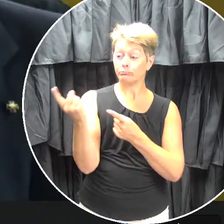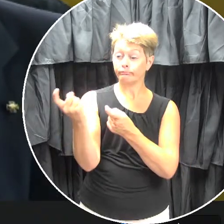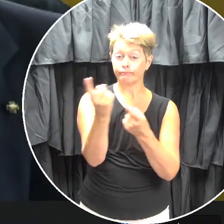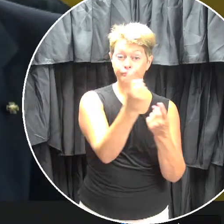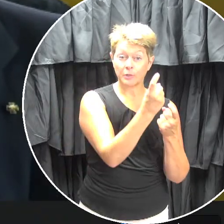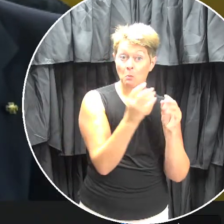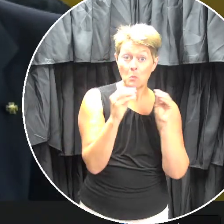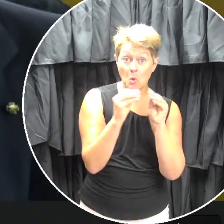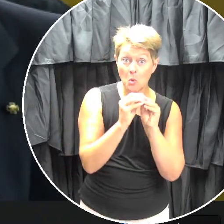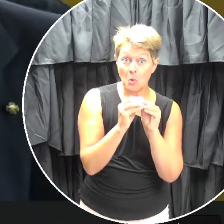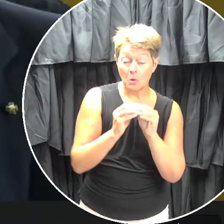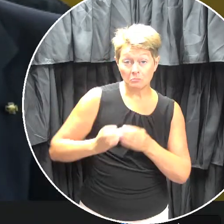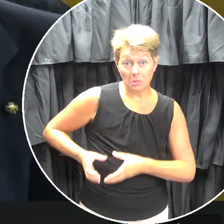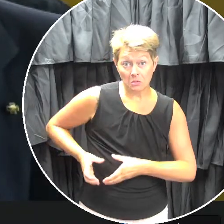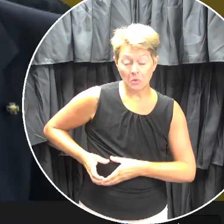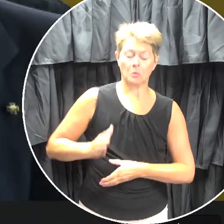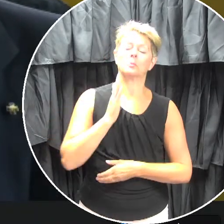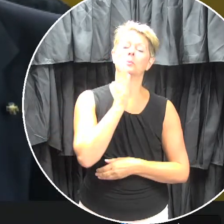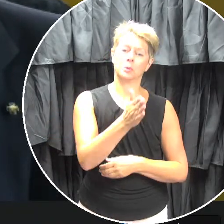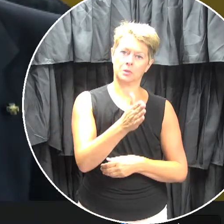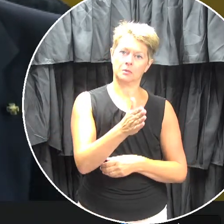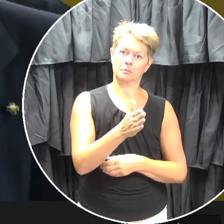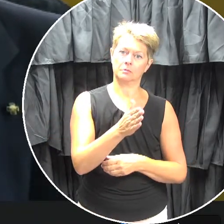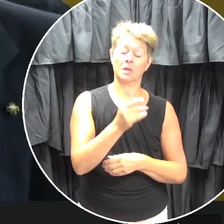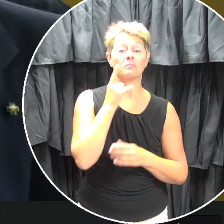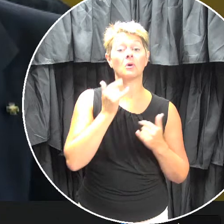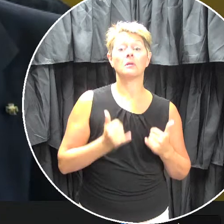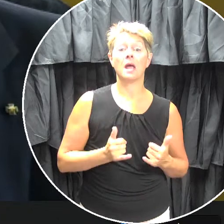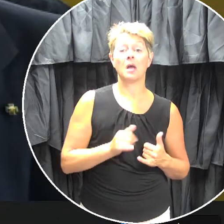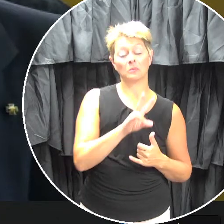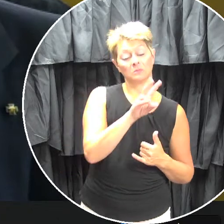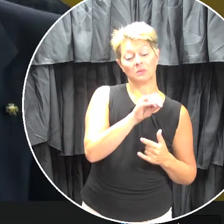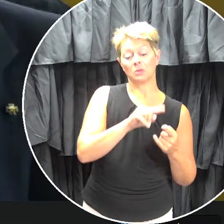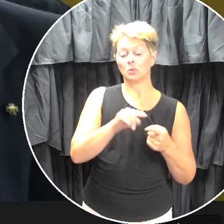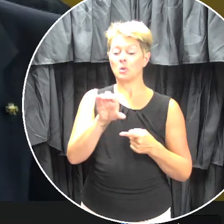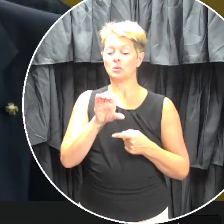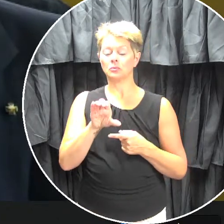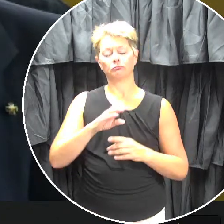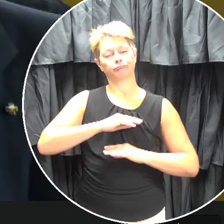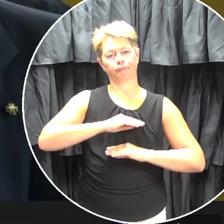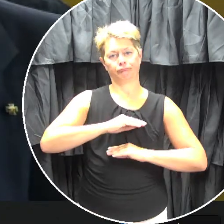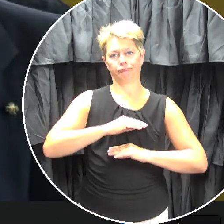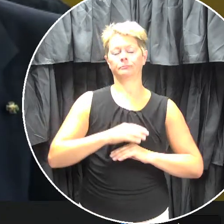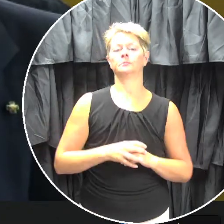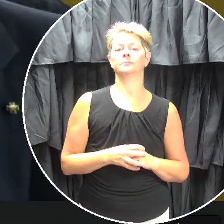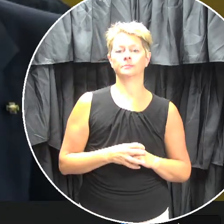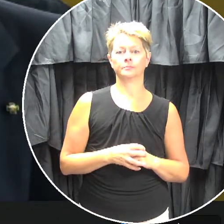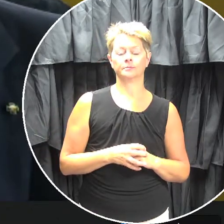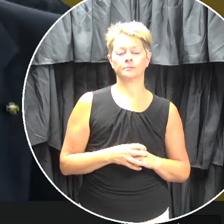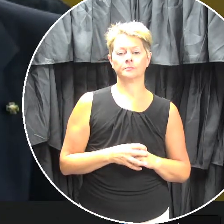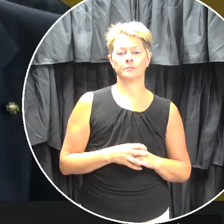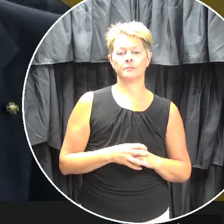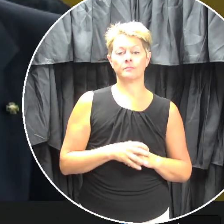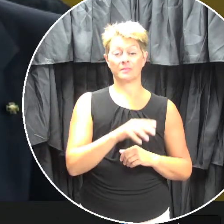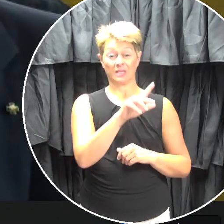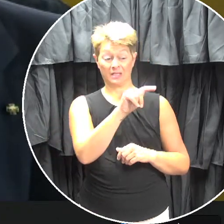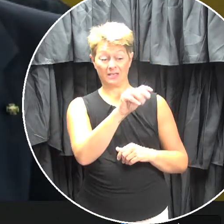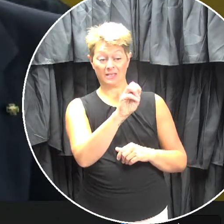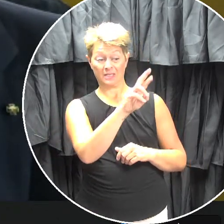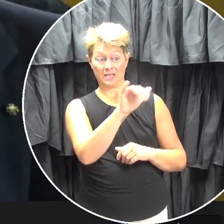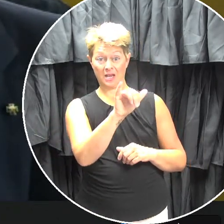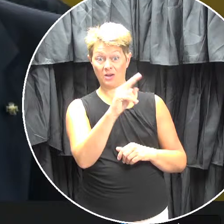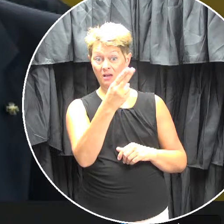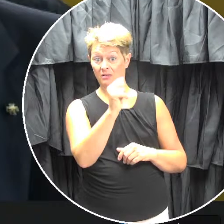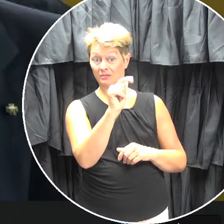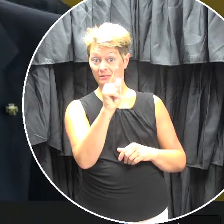then we will. But right now, that's where we are. Terry, I don't know if you had another thing under